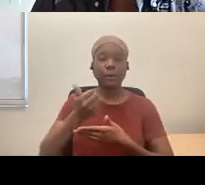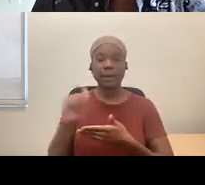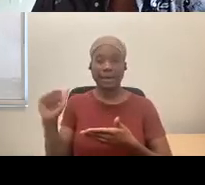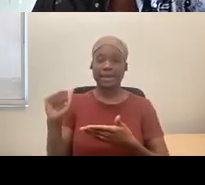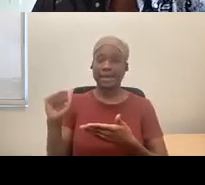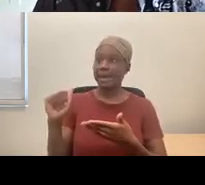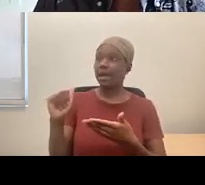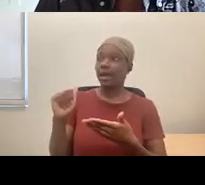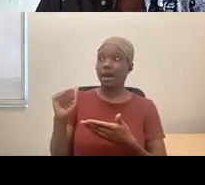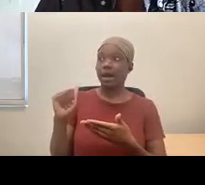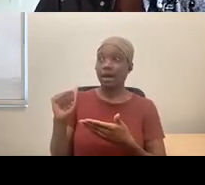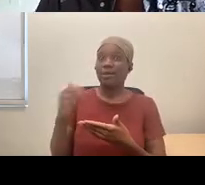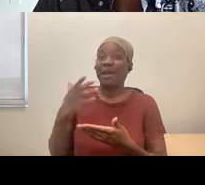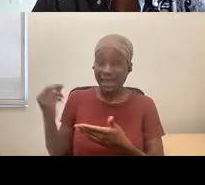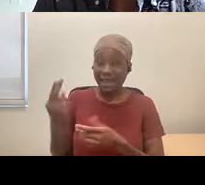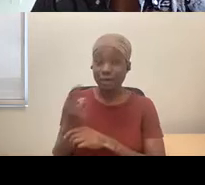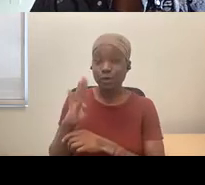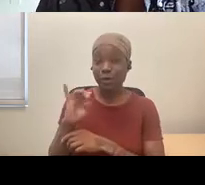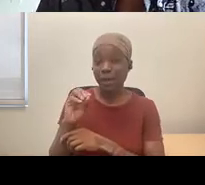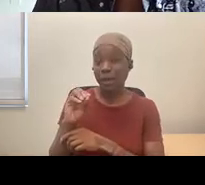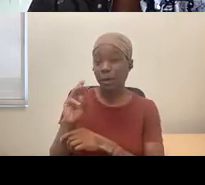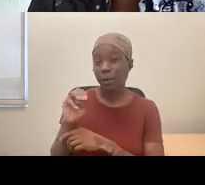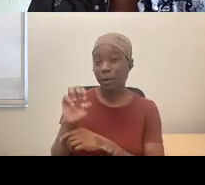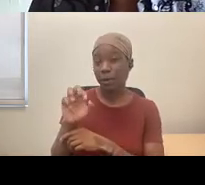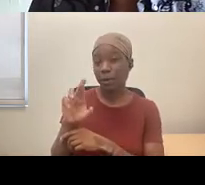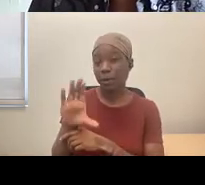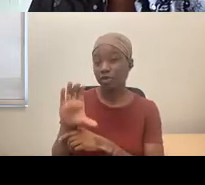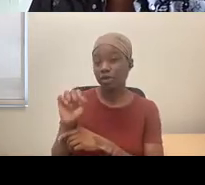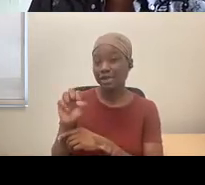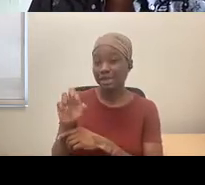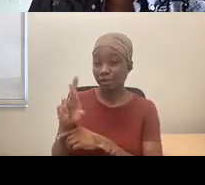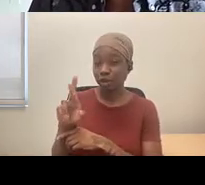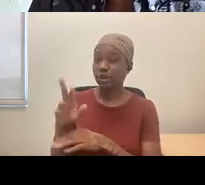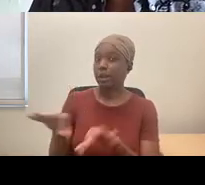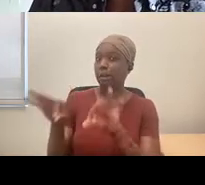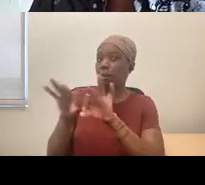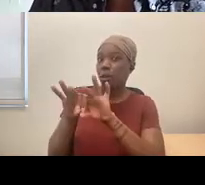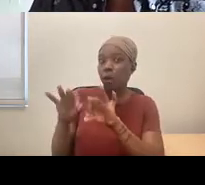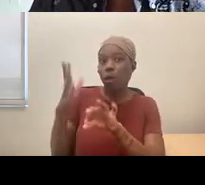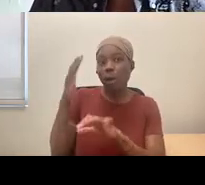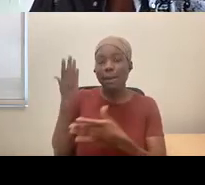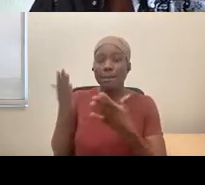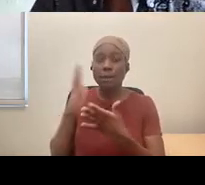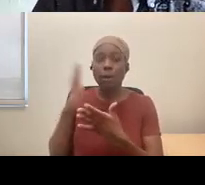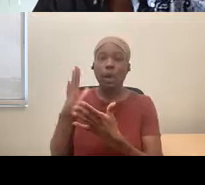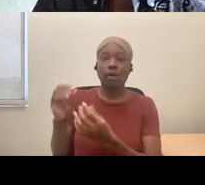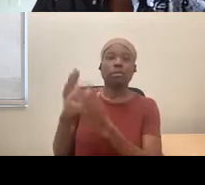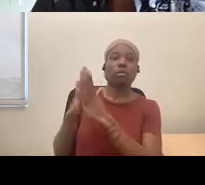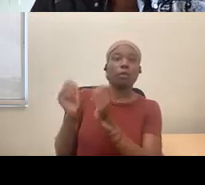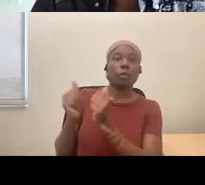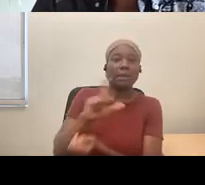whether that's police or anyone at a checkpoint or just sort of like opposing political groups.